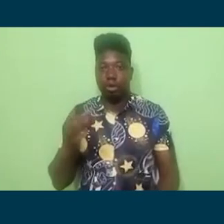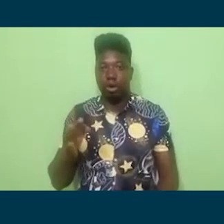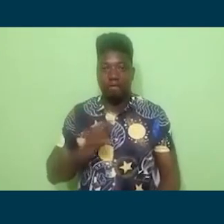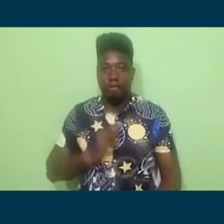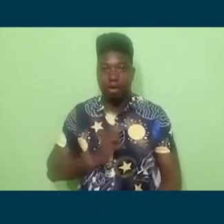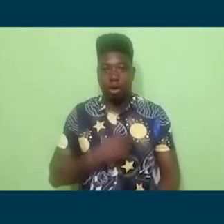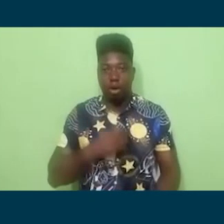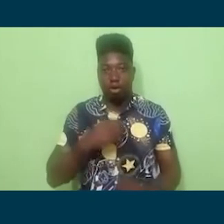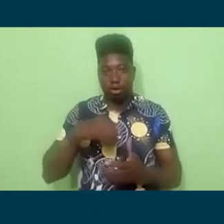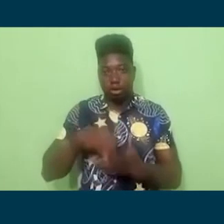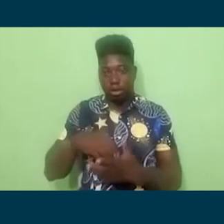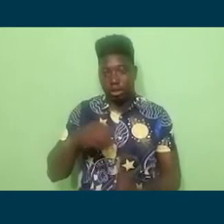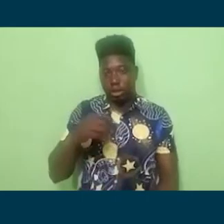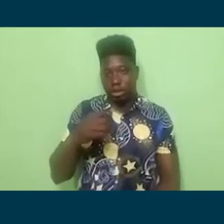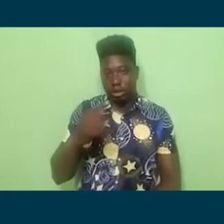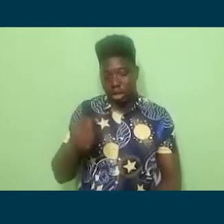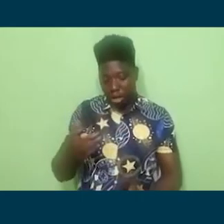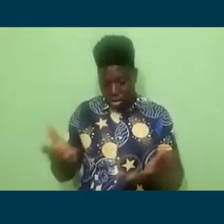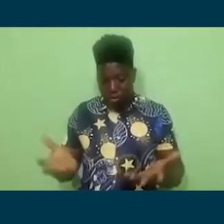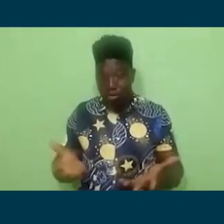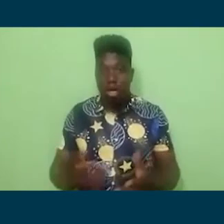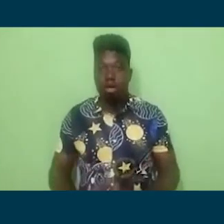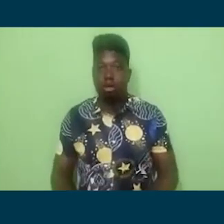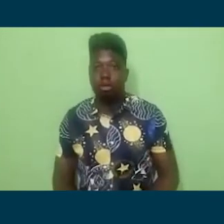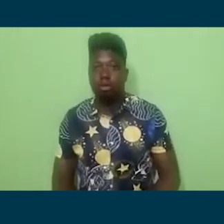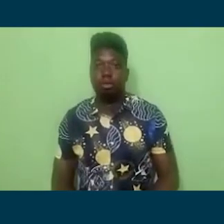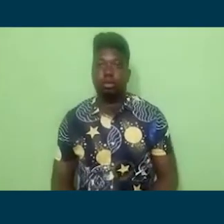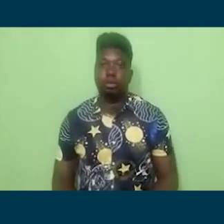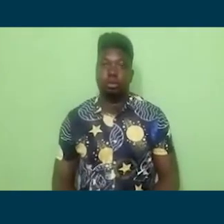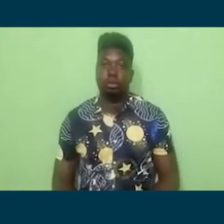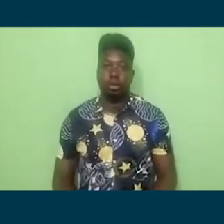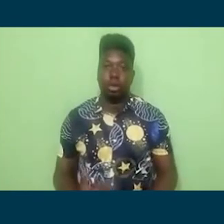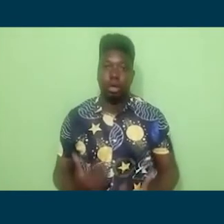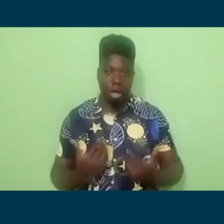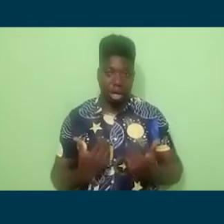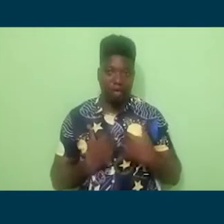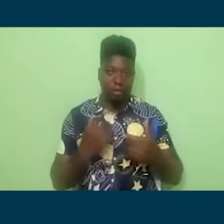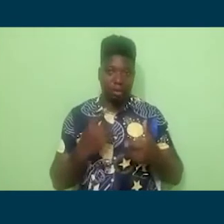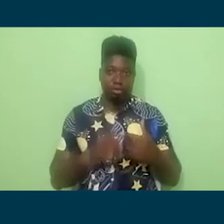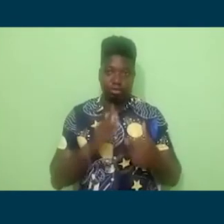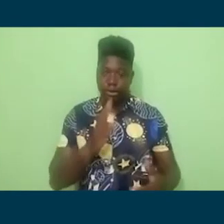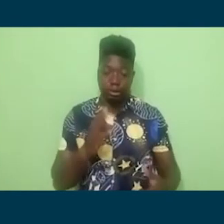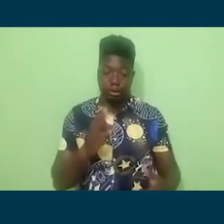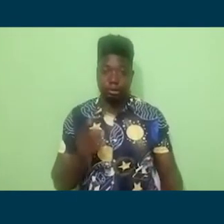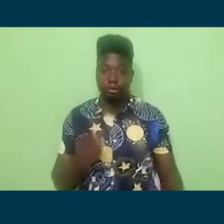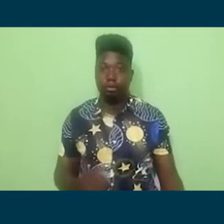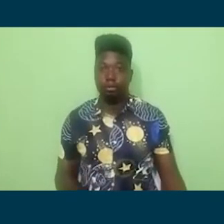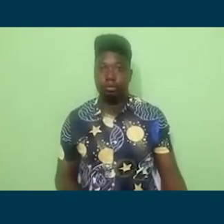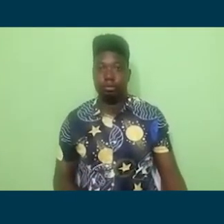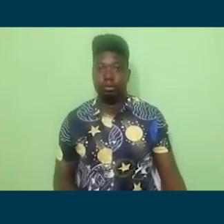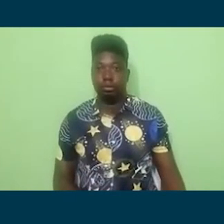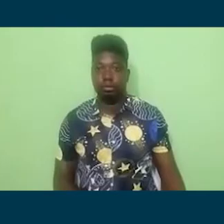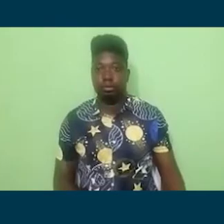this space. And it doesn't have to be the absolute end of the world.